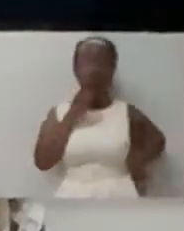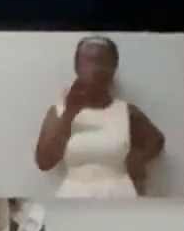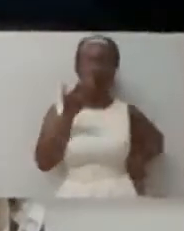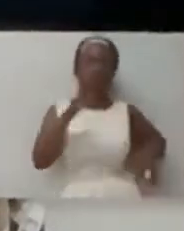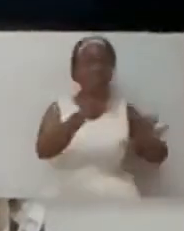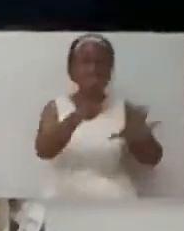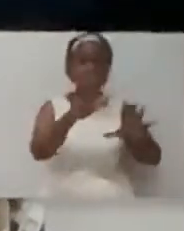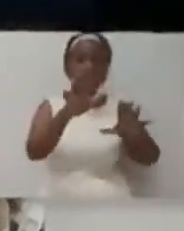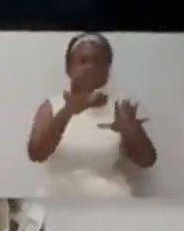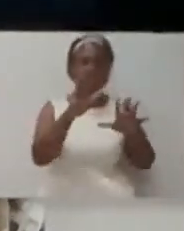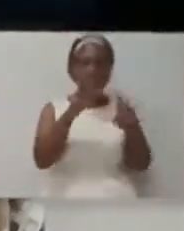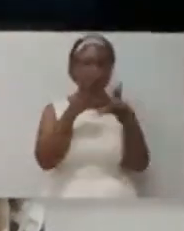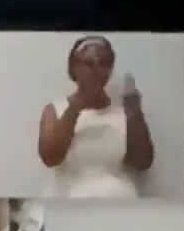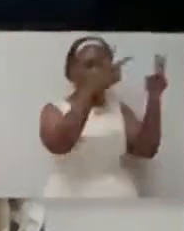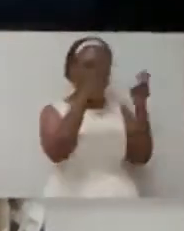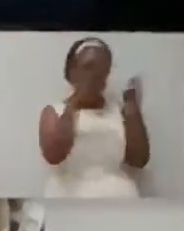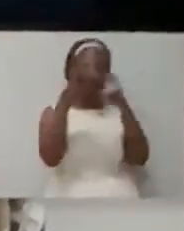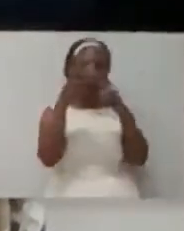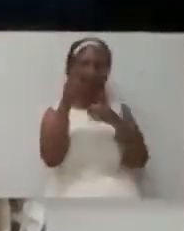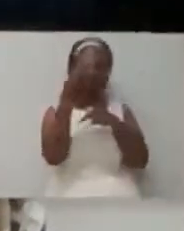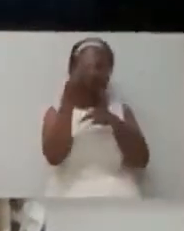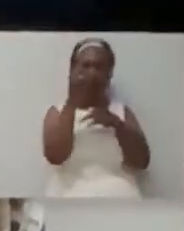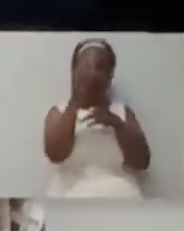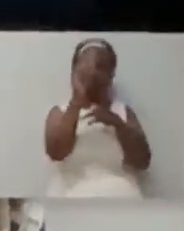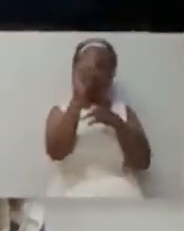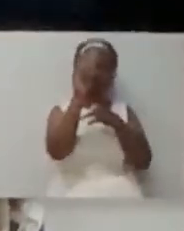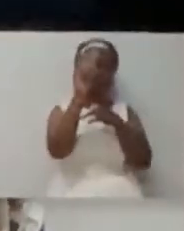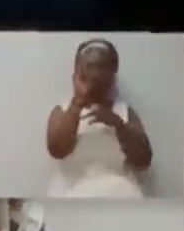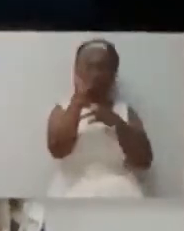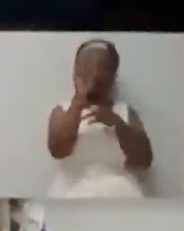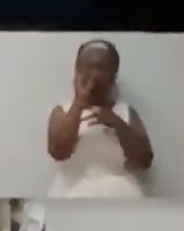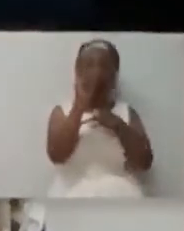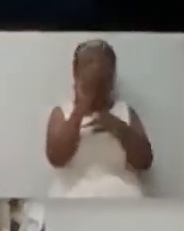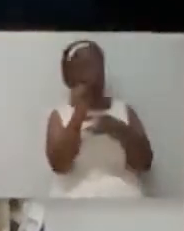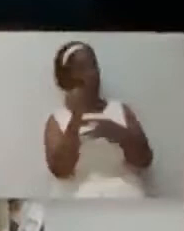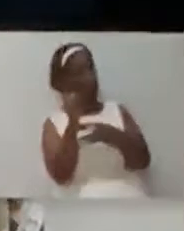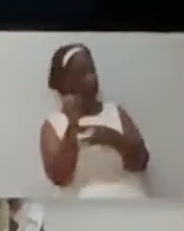Aha, an excerpt from Homo Deus.